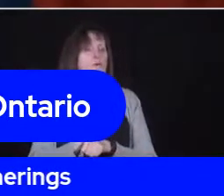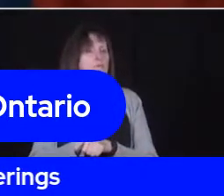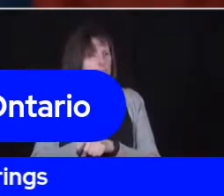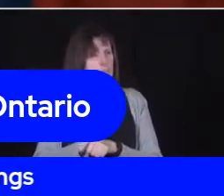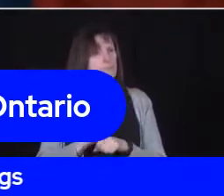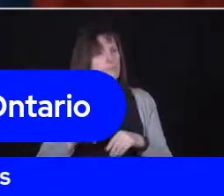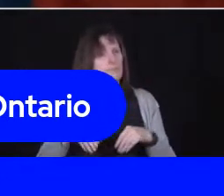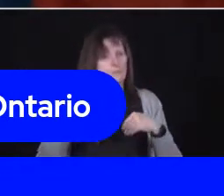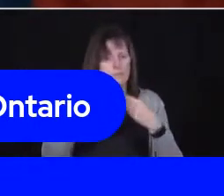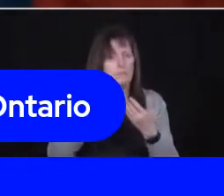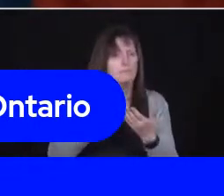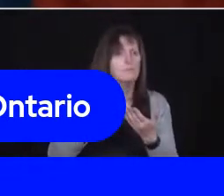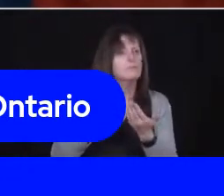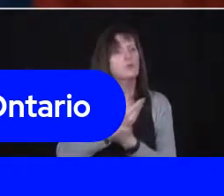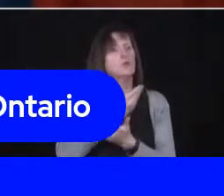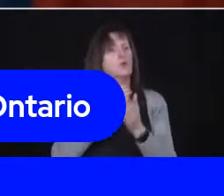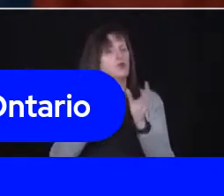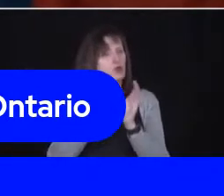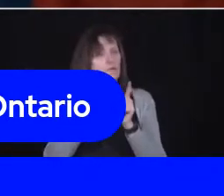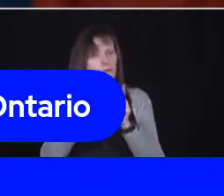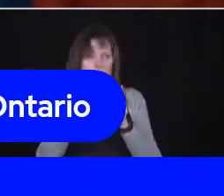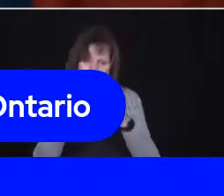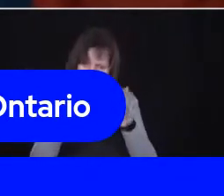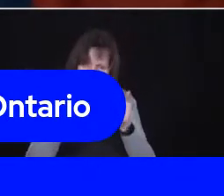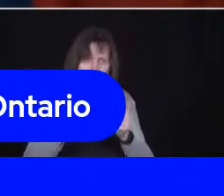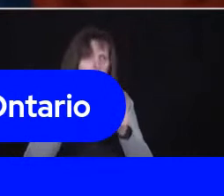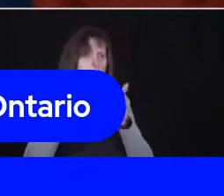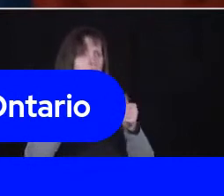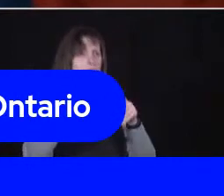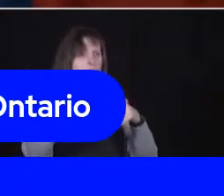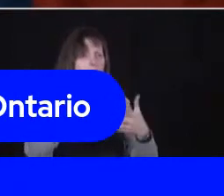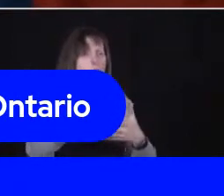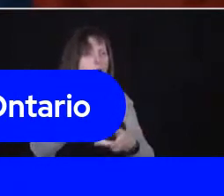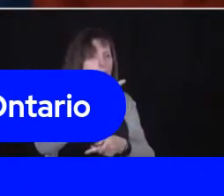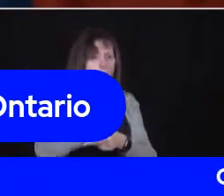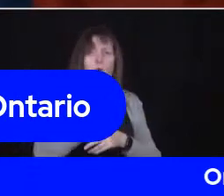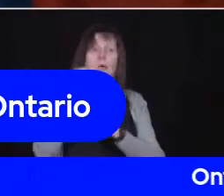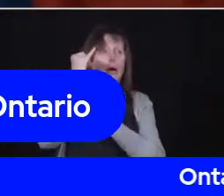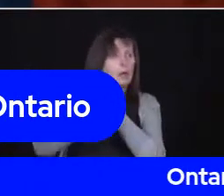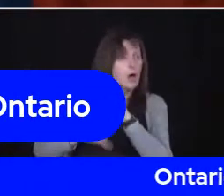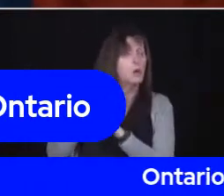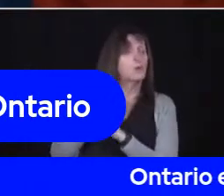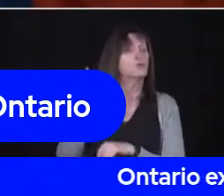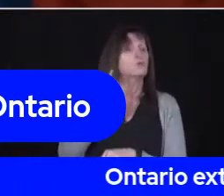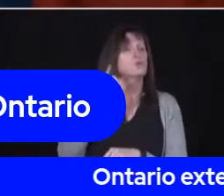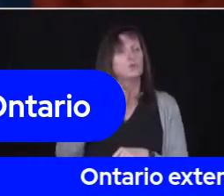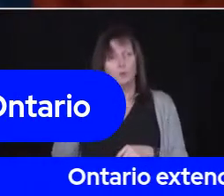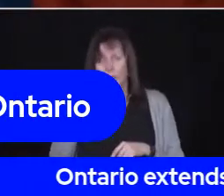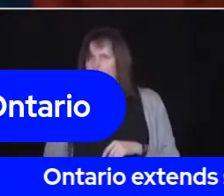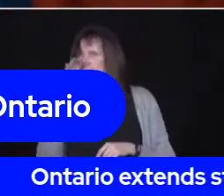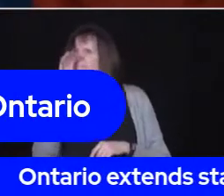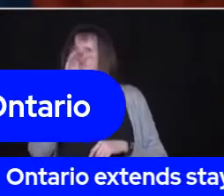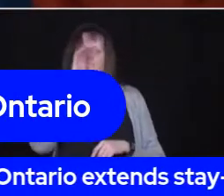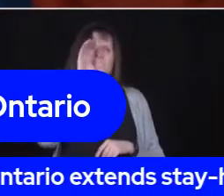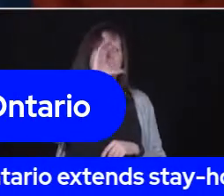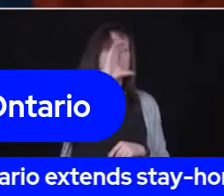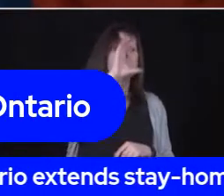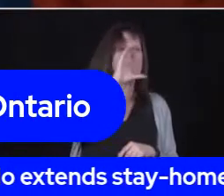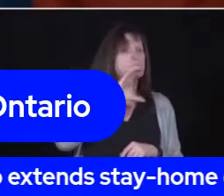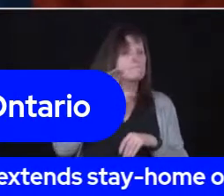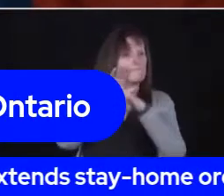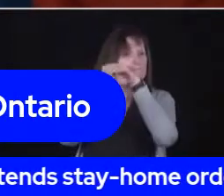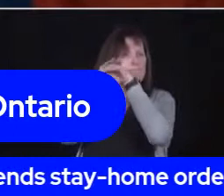well. And we are also looking at some international jurisdictions as well to bring in the several thousand